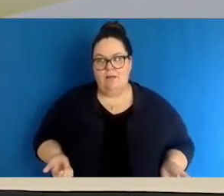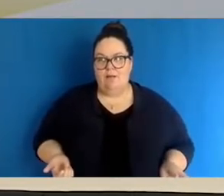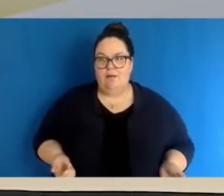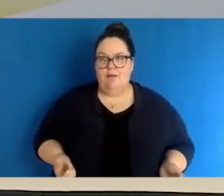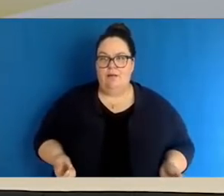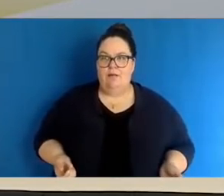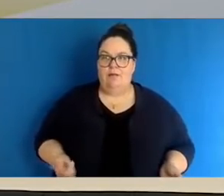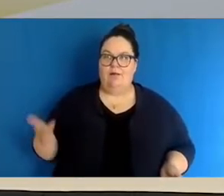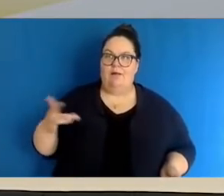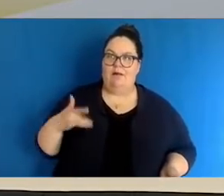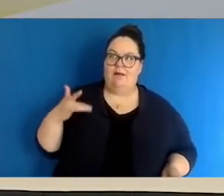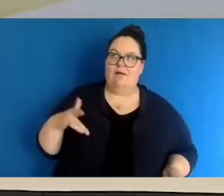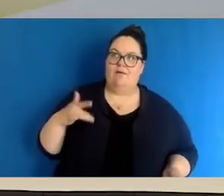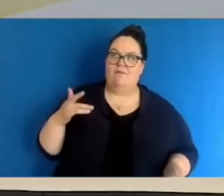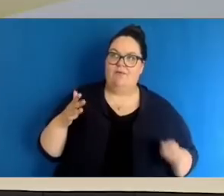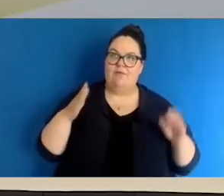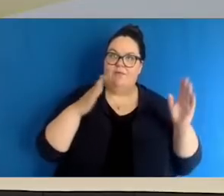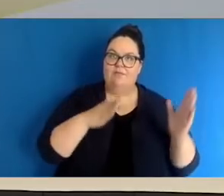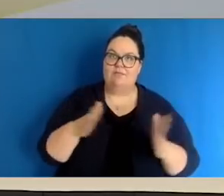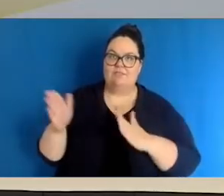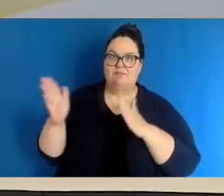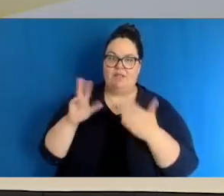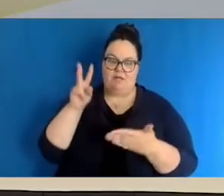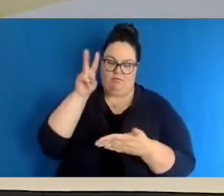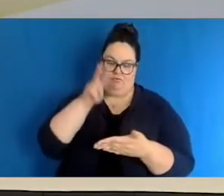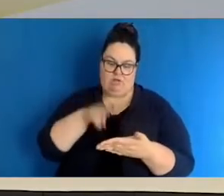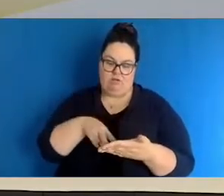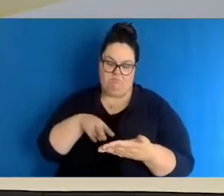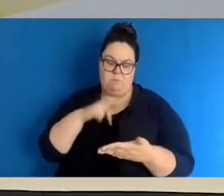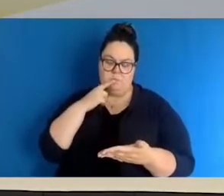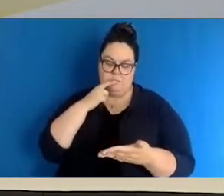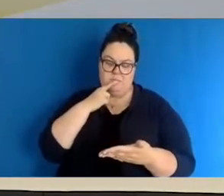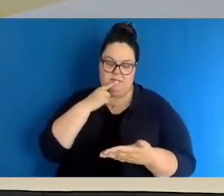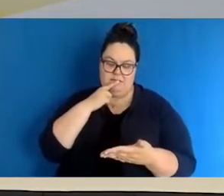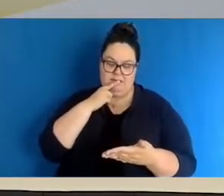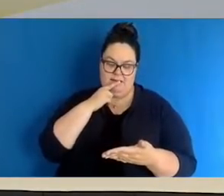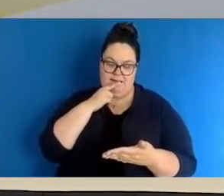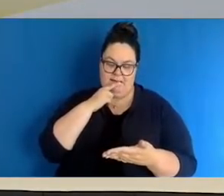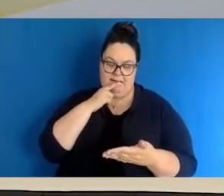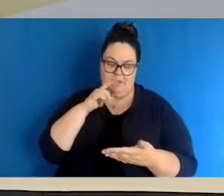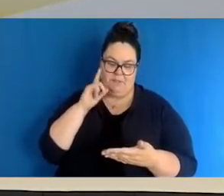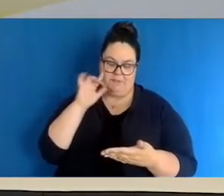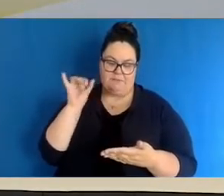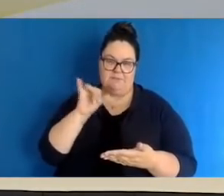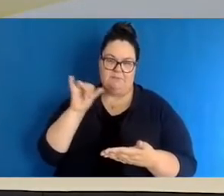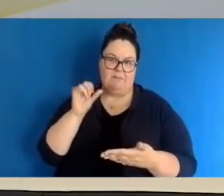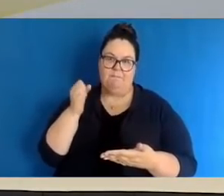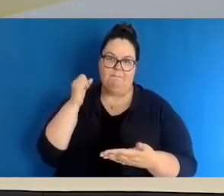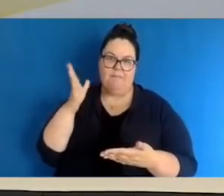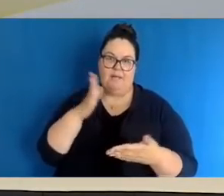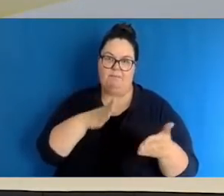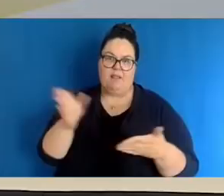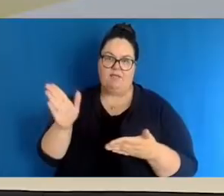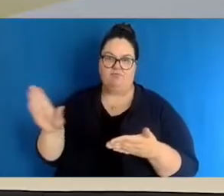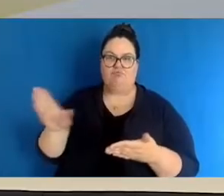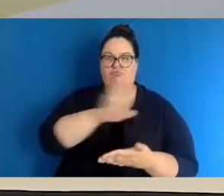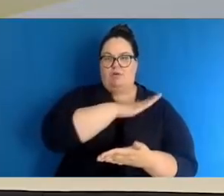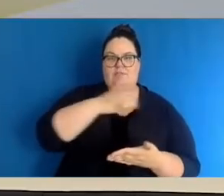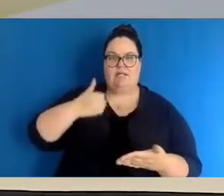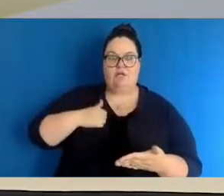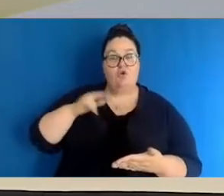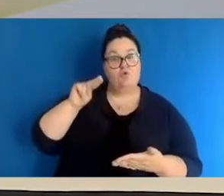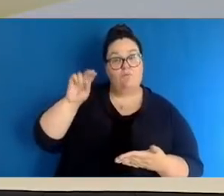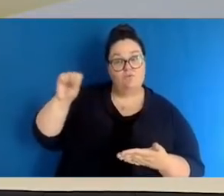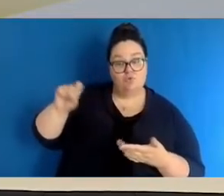this is a plan that actually looks quite similar to many plans across the country. I know Nova